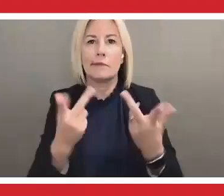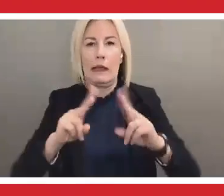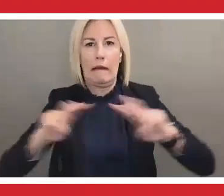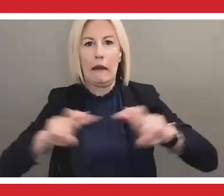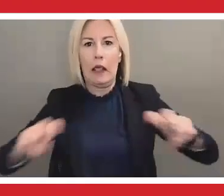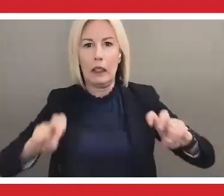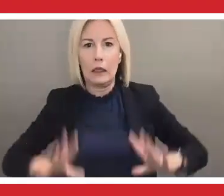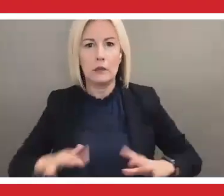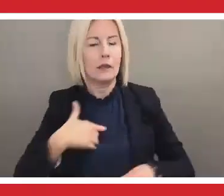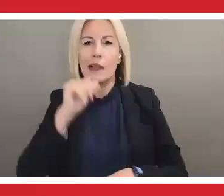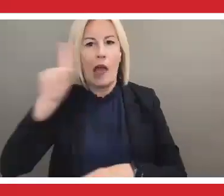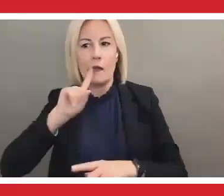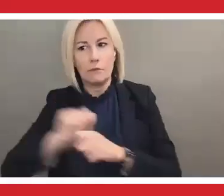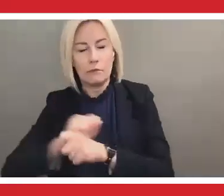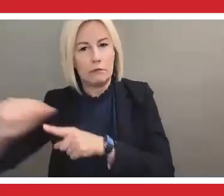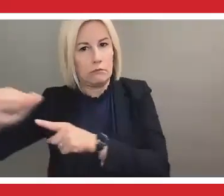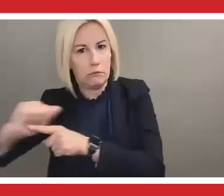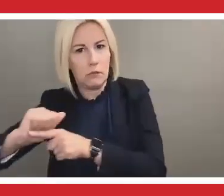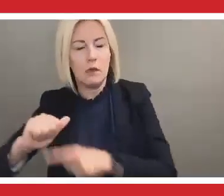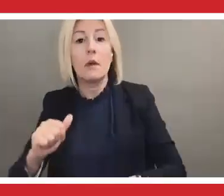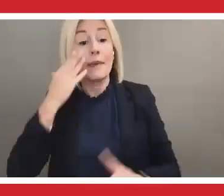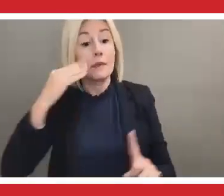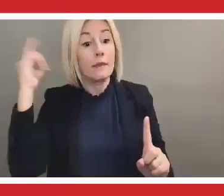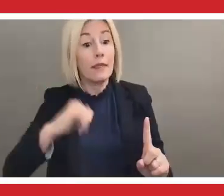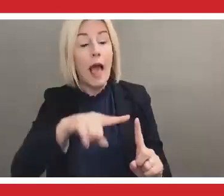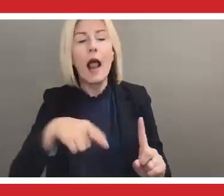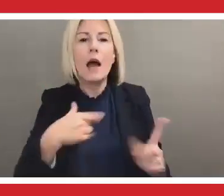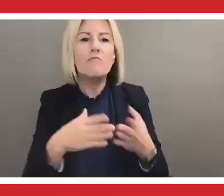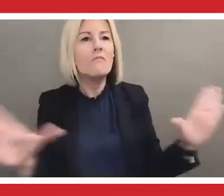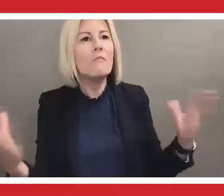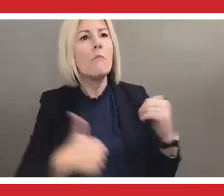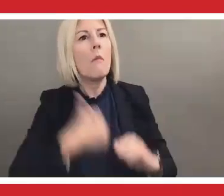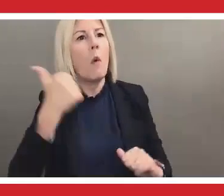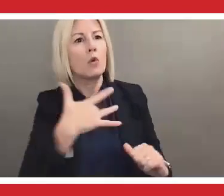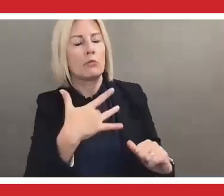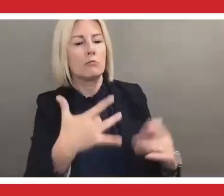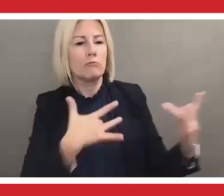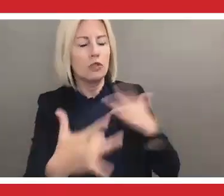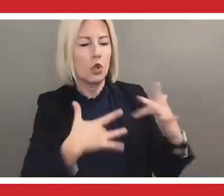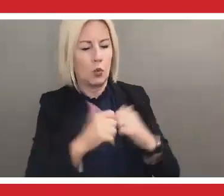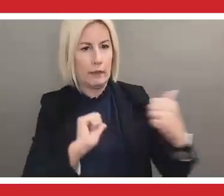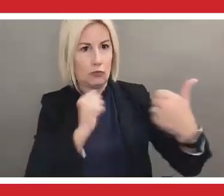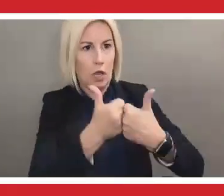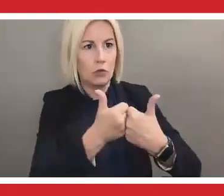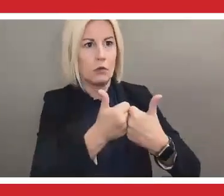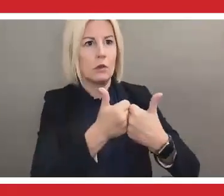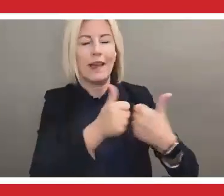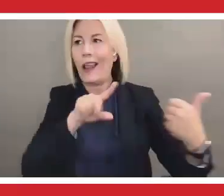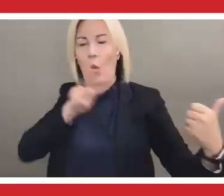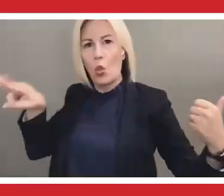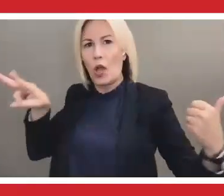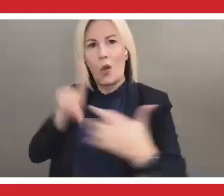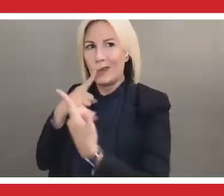practitioner, and because of that, I suppose I'm generally most concerned with the challenges rather than with what's working well. That's what I look